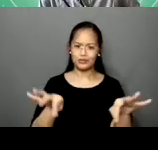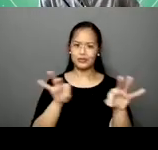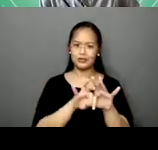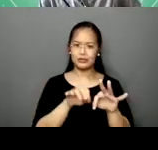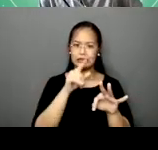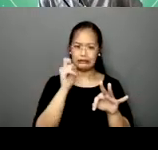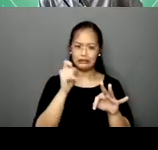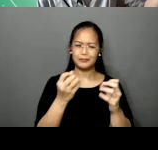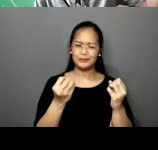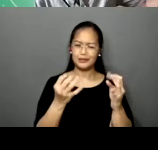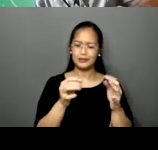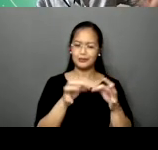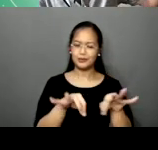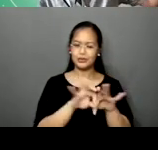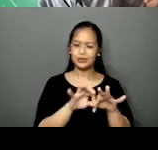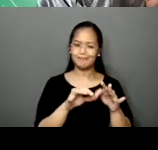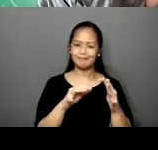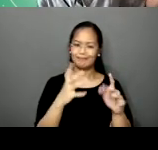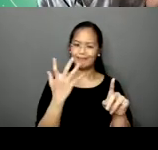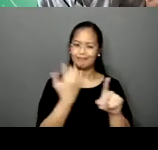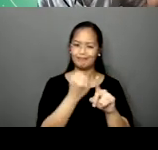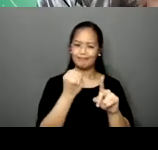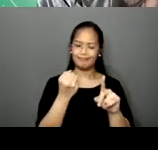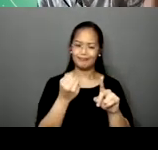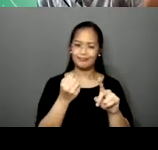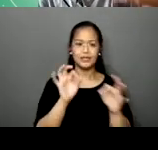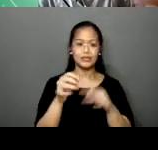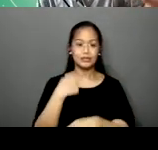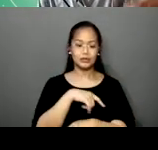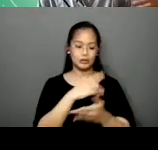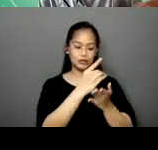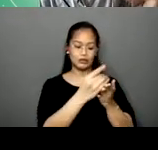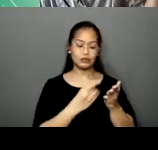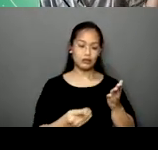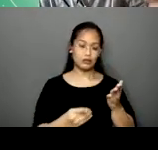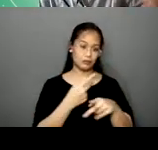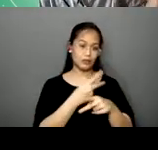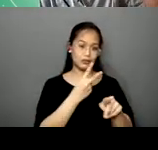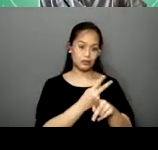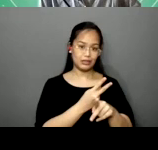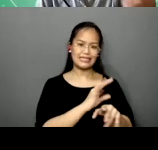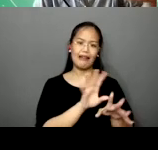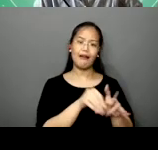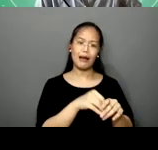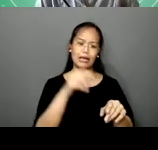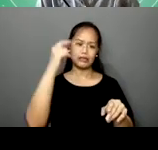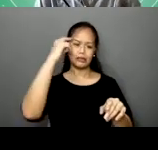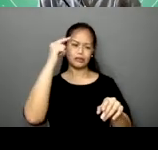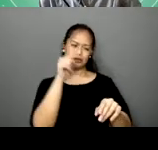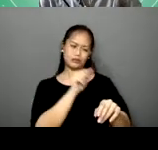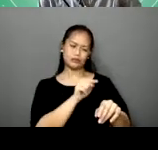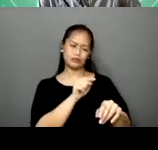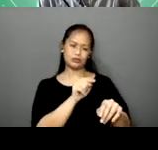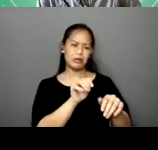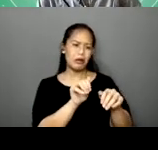the key part. But when we design a product, part of that design process is intentionally looking at how a product is